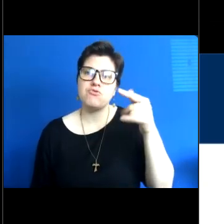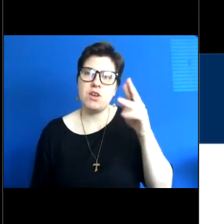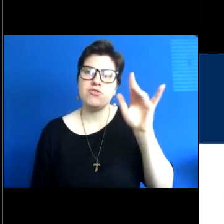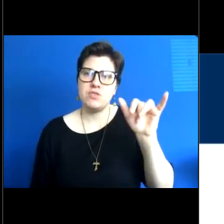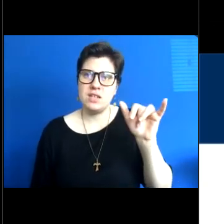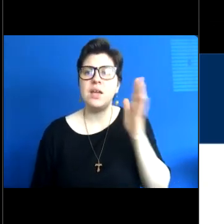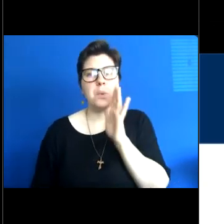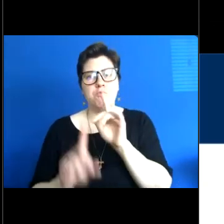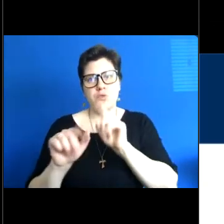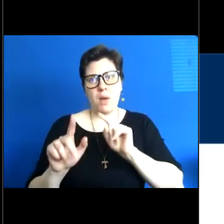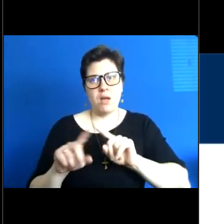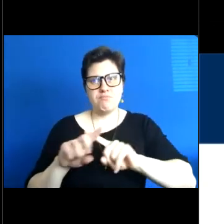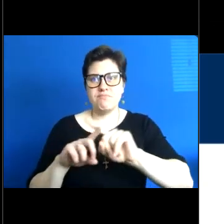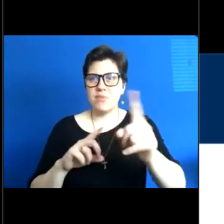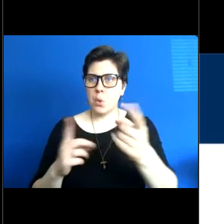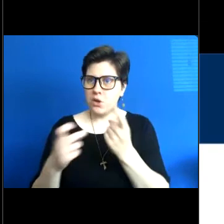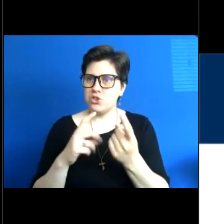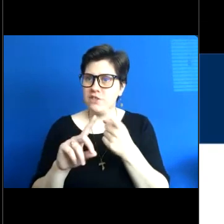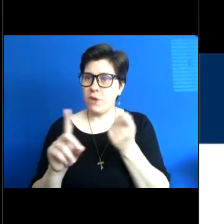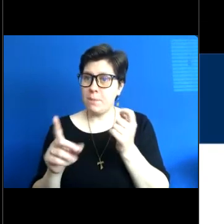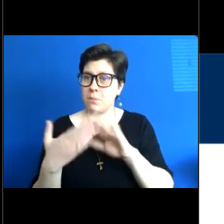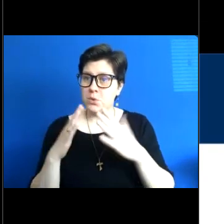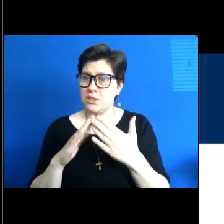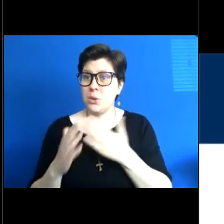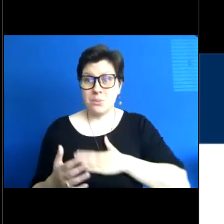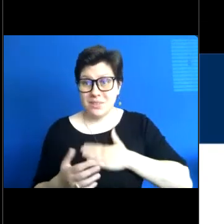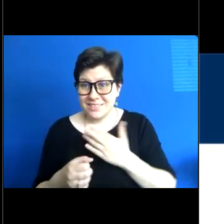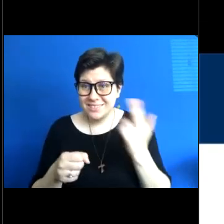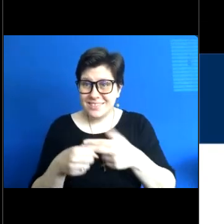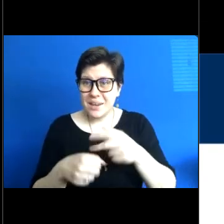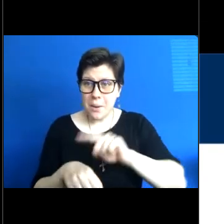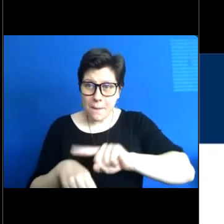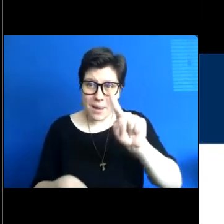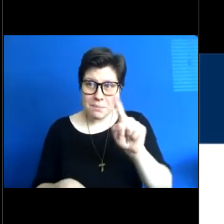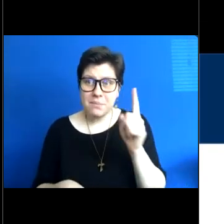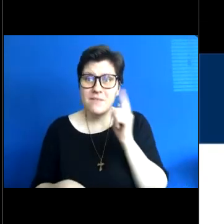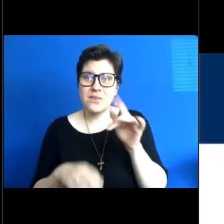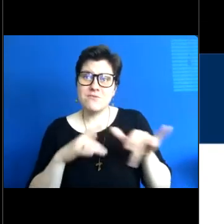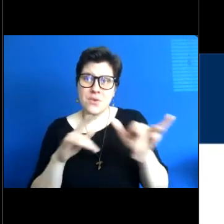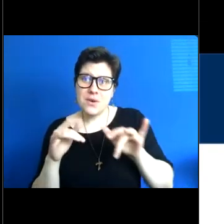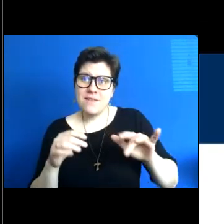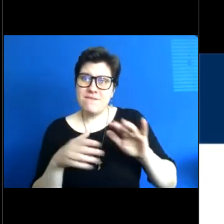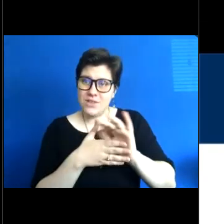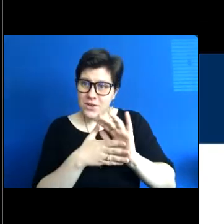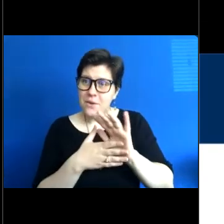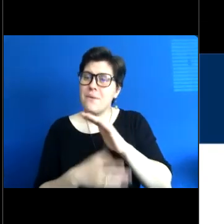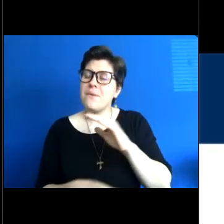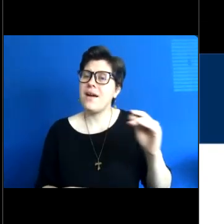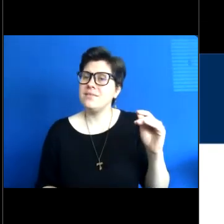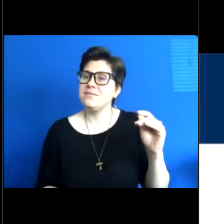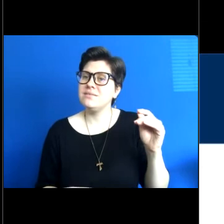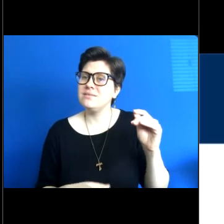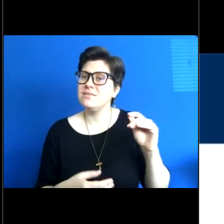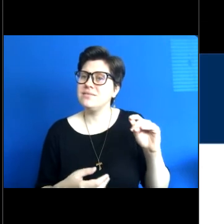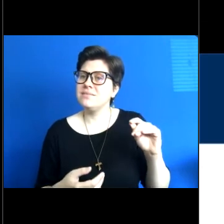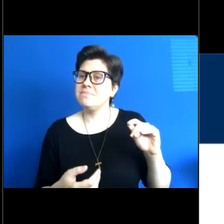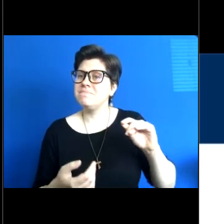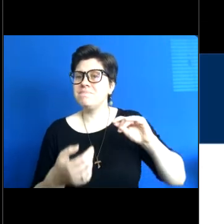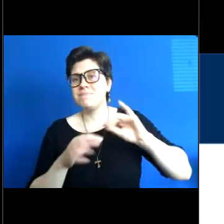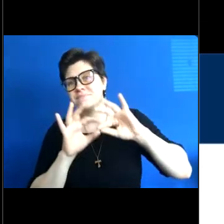our communities. So please come join us at 1 p.m. for that recorded video and for fellowship